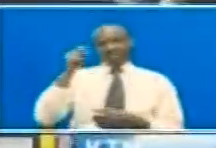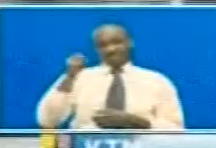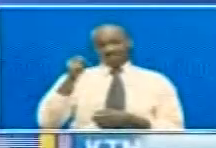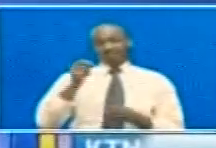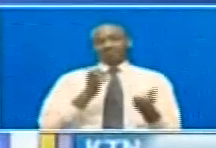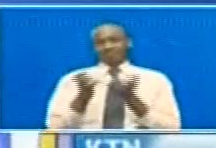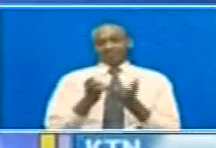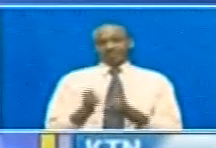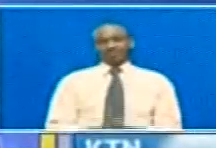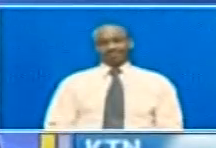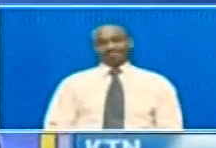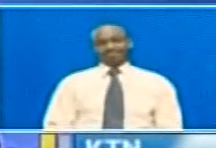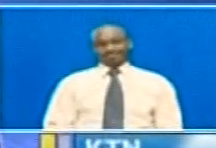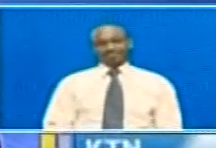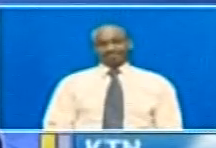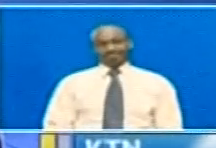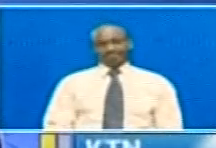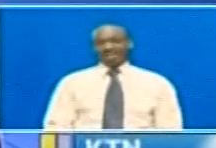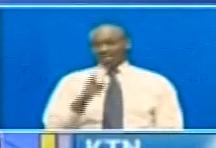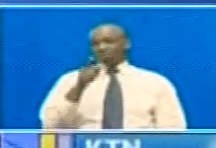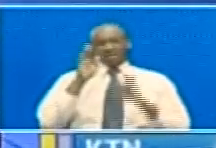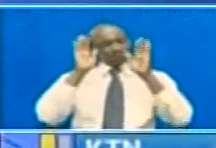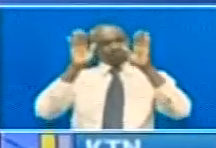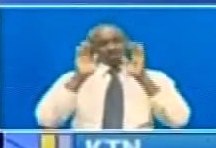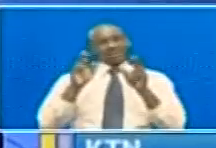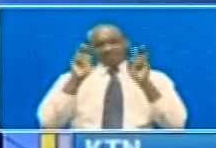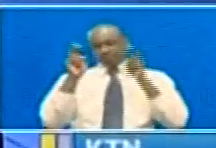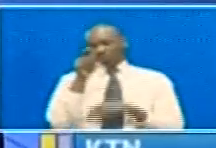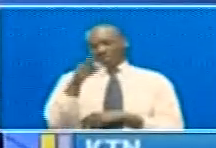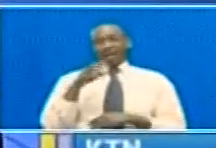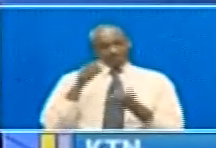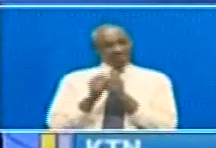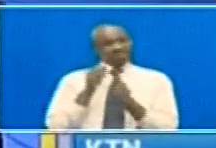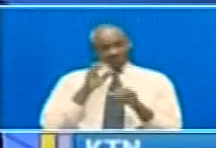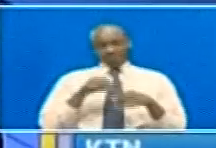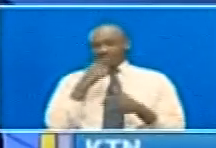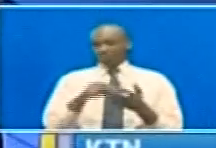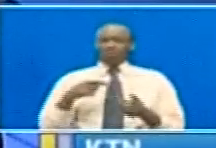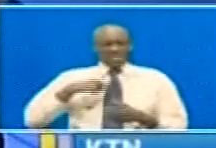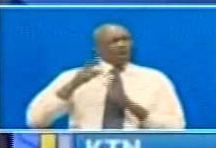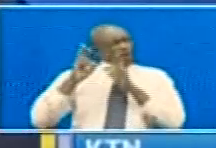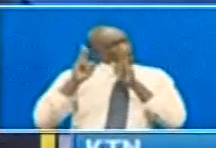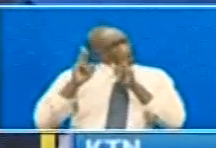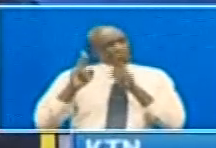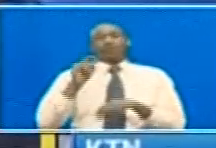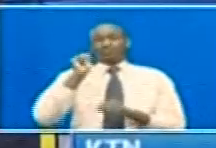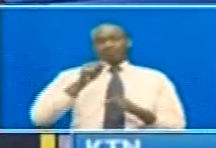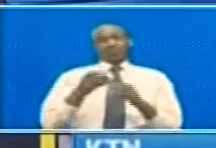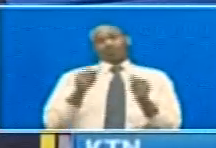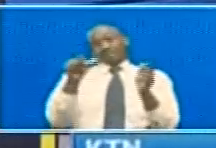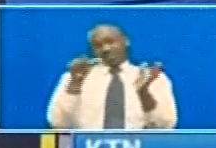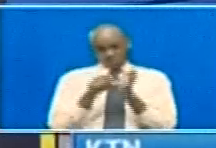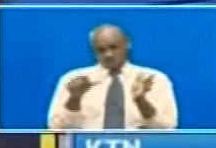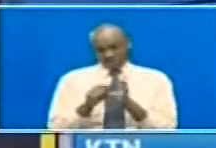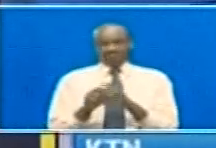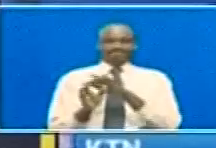Business. Well, pertinent issues there being raised by maize farmers, and we do hope that this matter will be resolved.